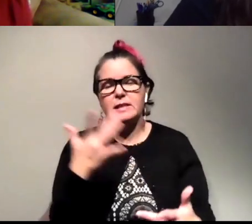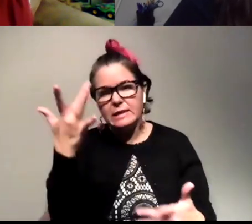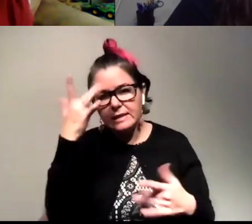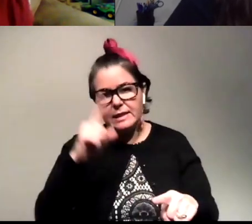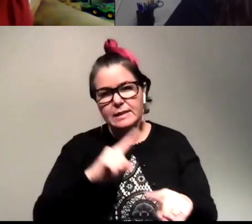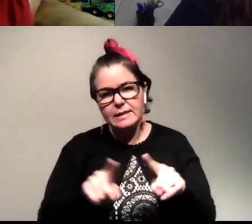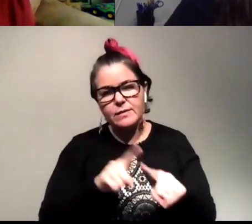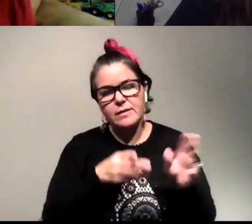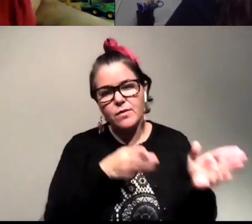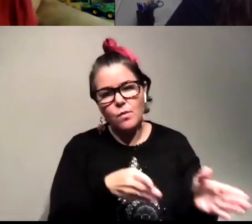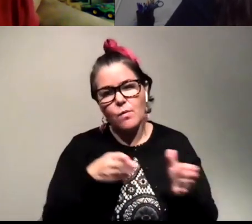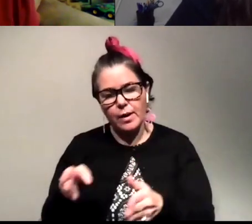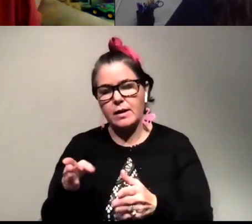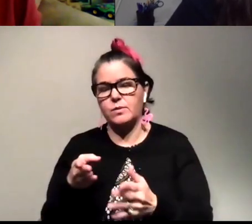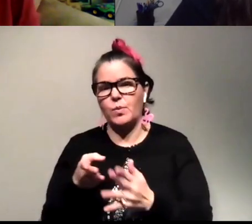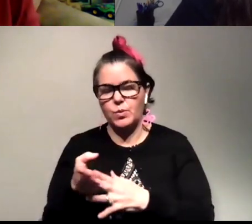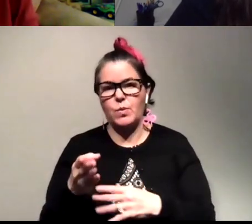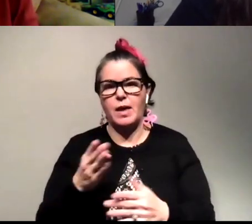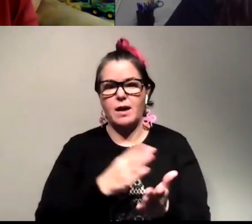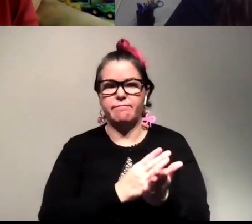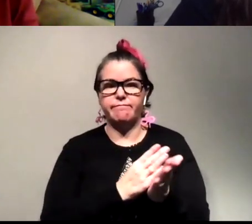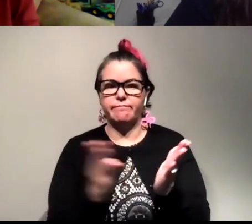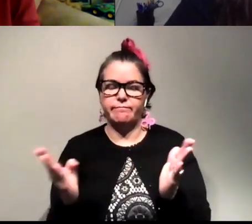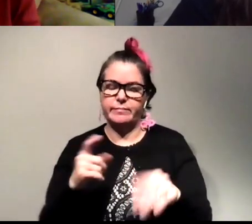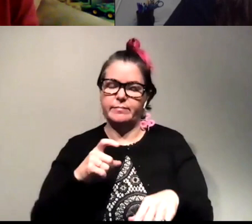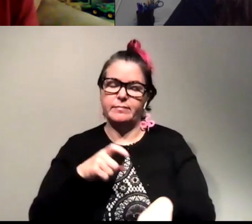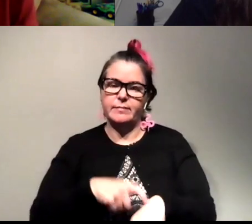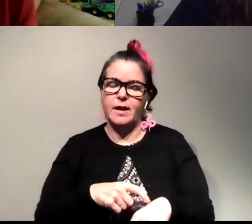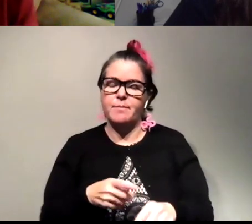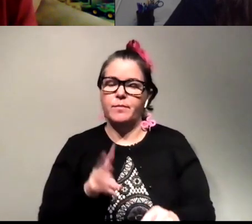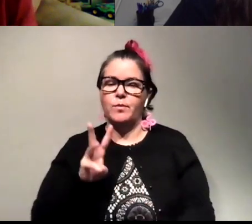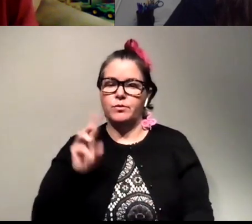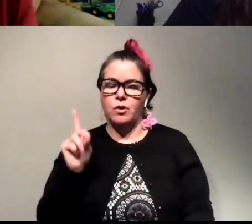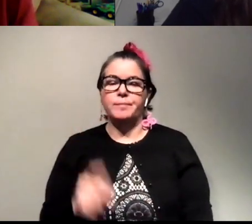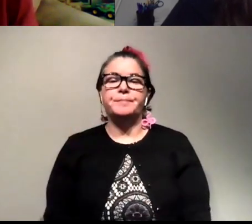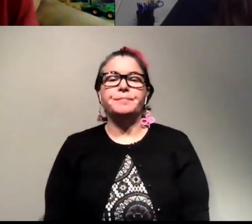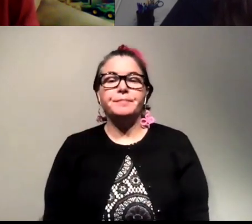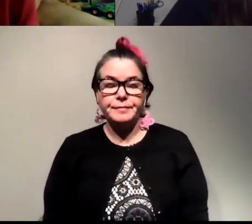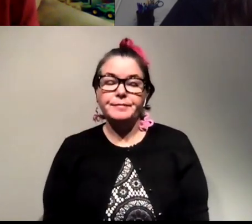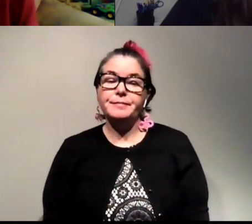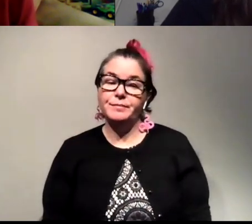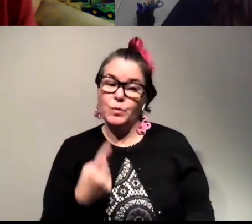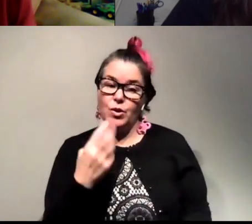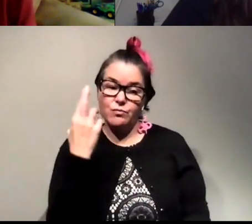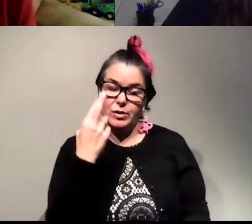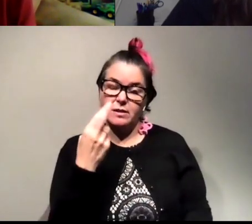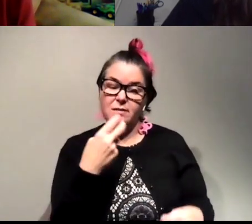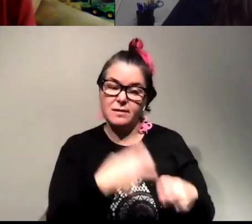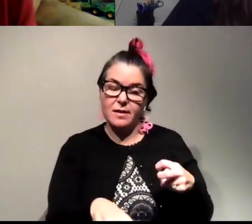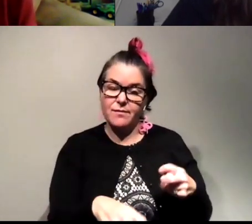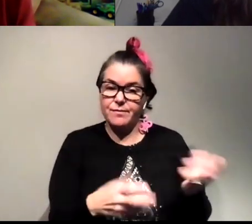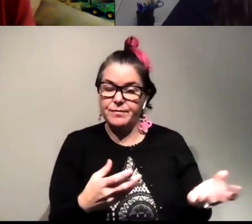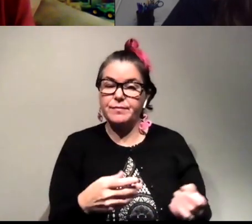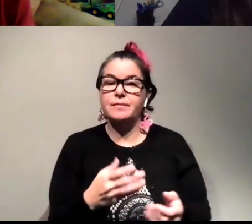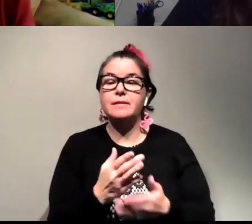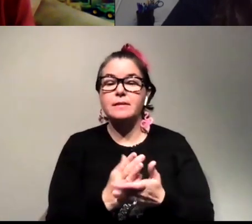going through this withdrawal period. So that's one of the reasons why it's really difficult. And for some